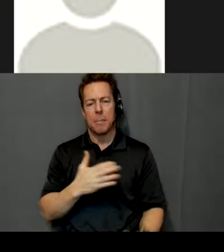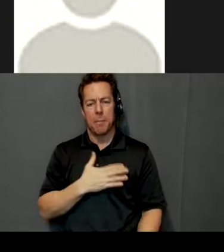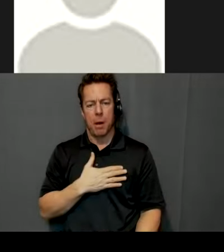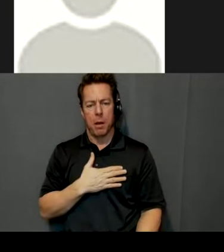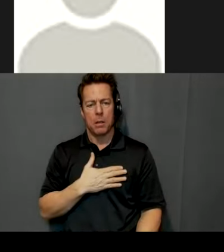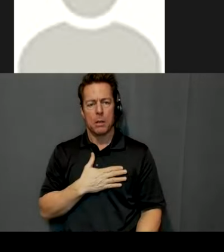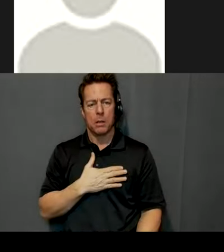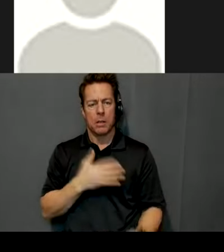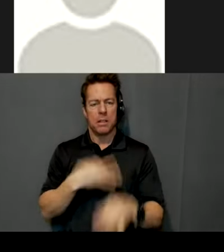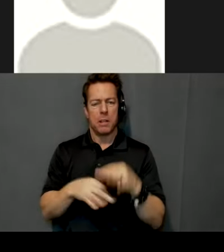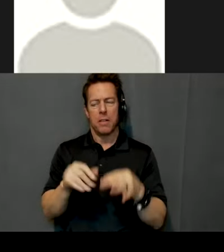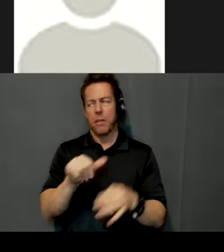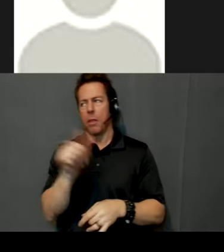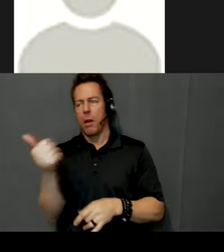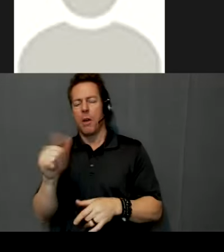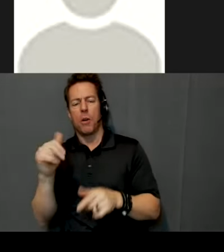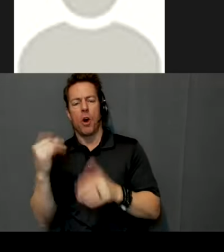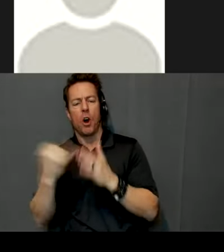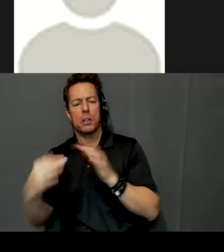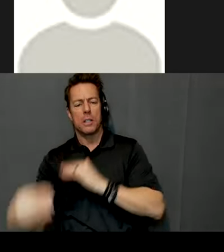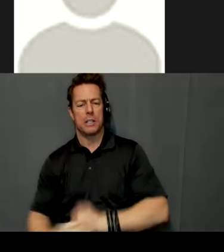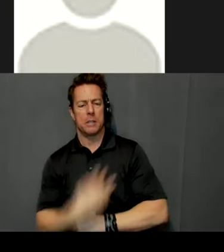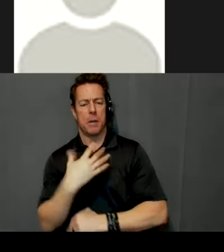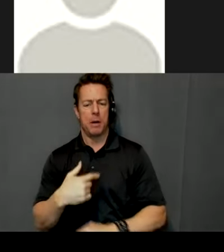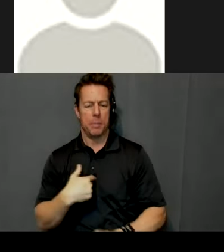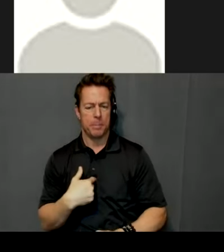similar voice of those who inspired me.